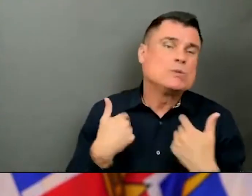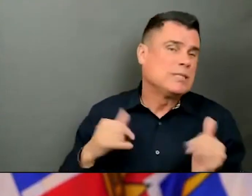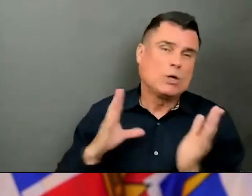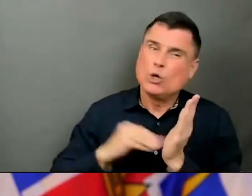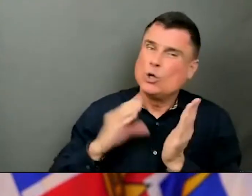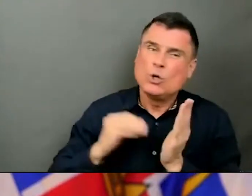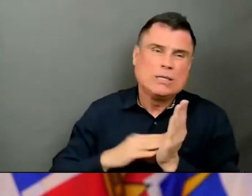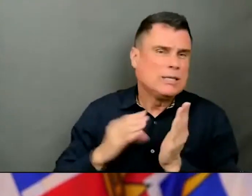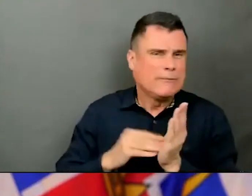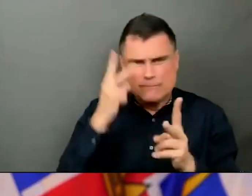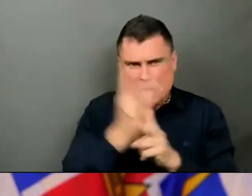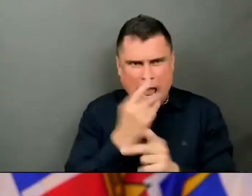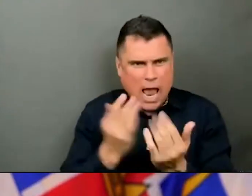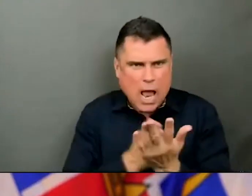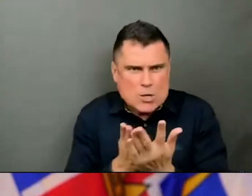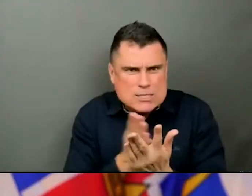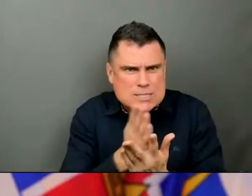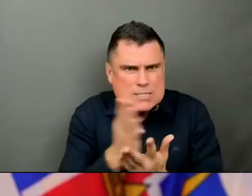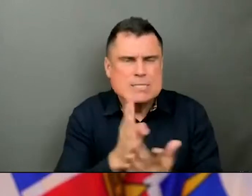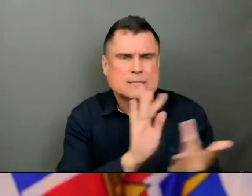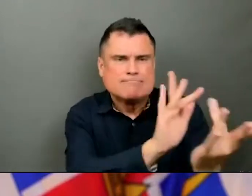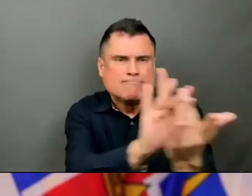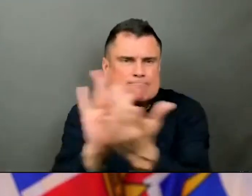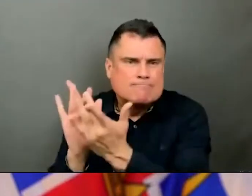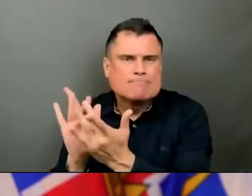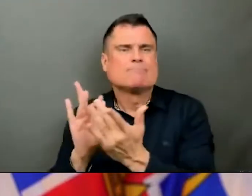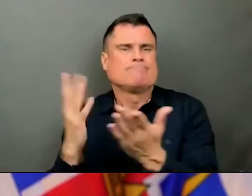and It's Our Shot is one of the